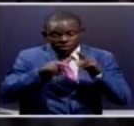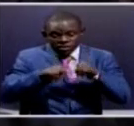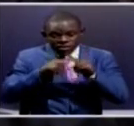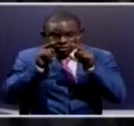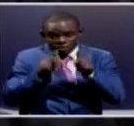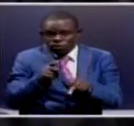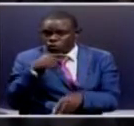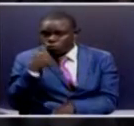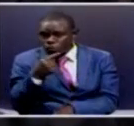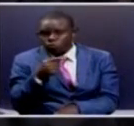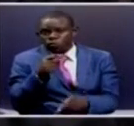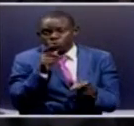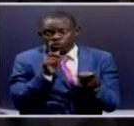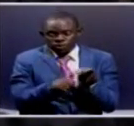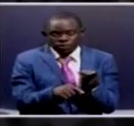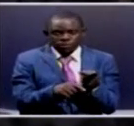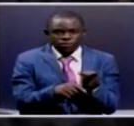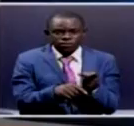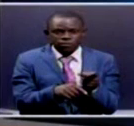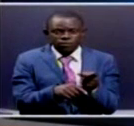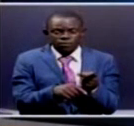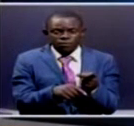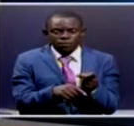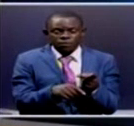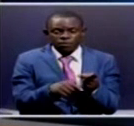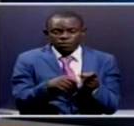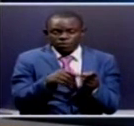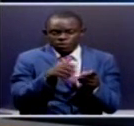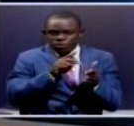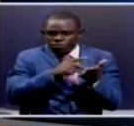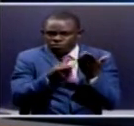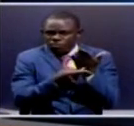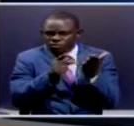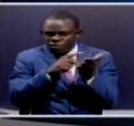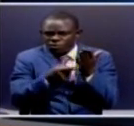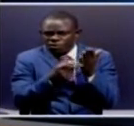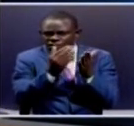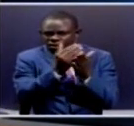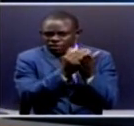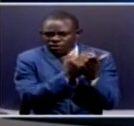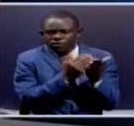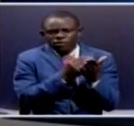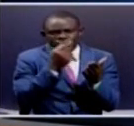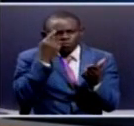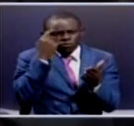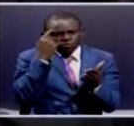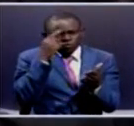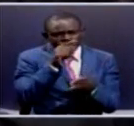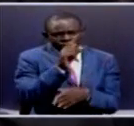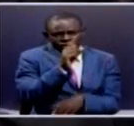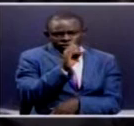Collateral to that, the issue of the agenda between the Siavonga